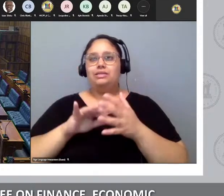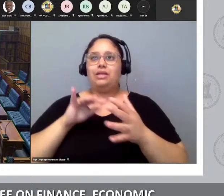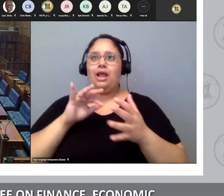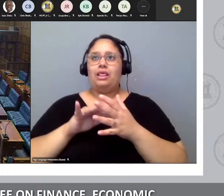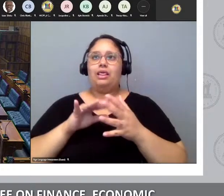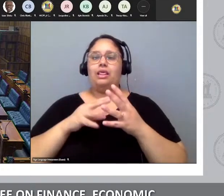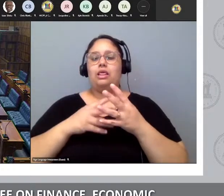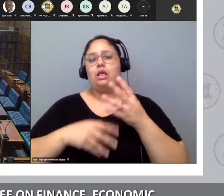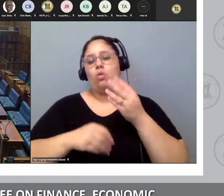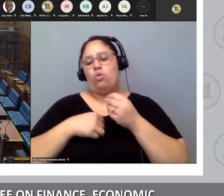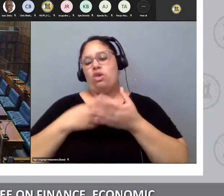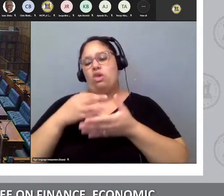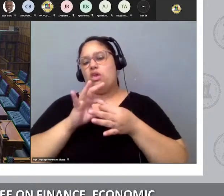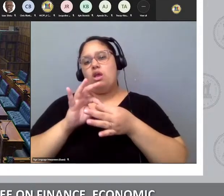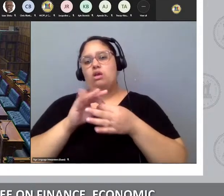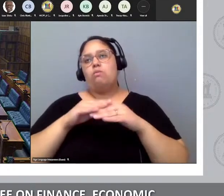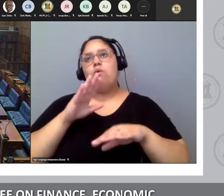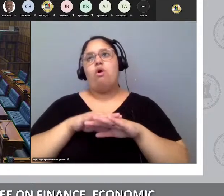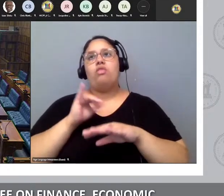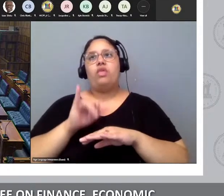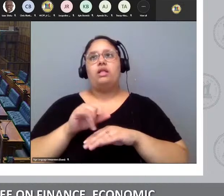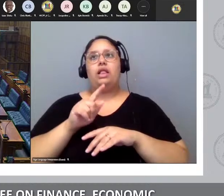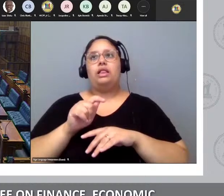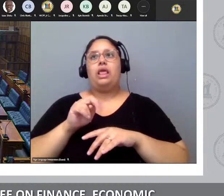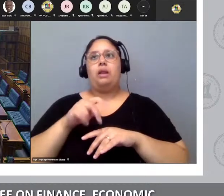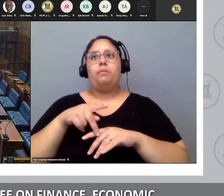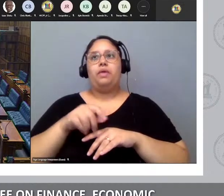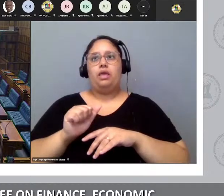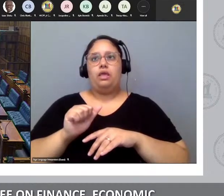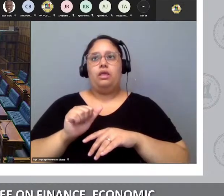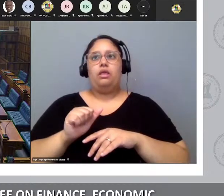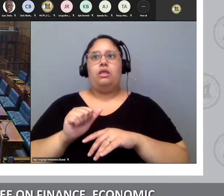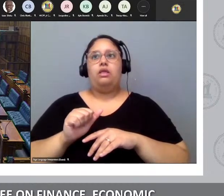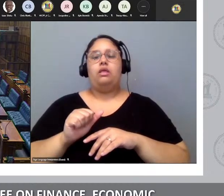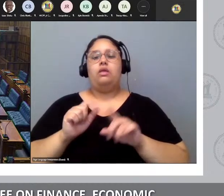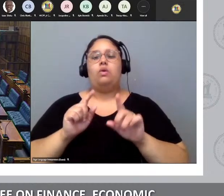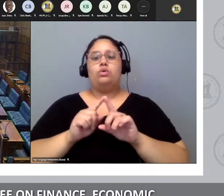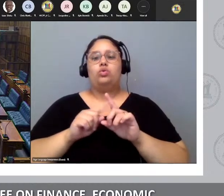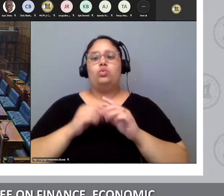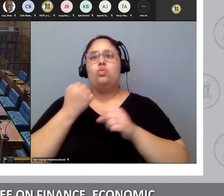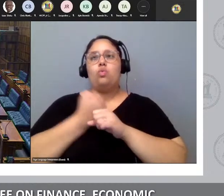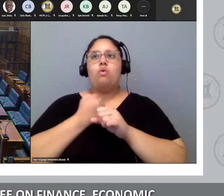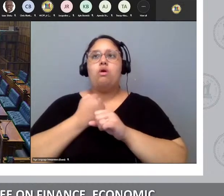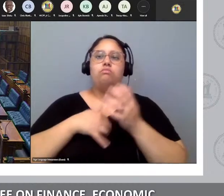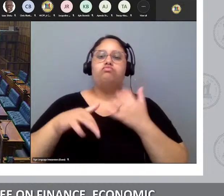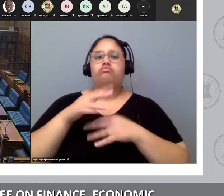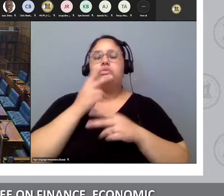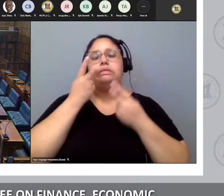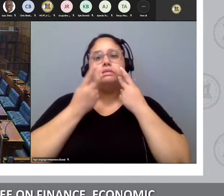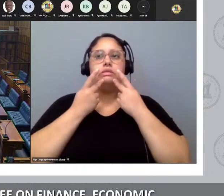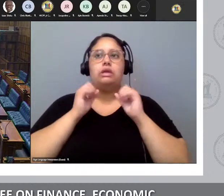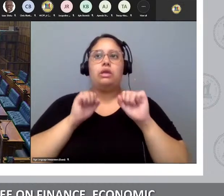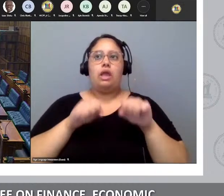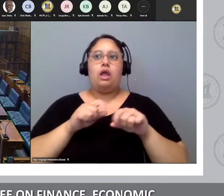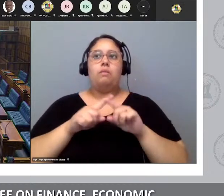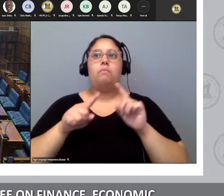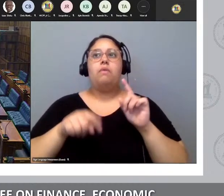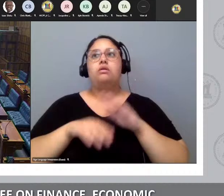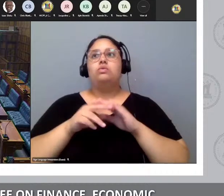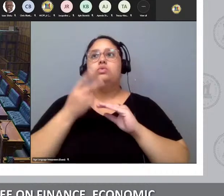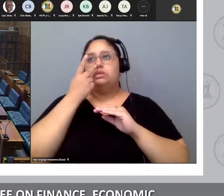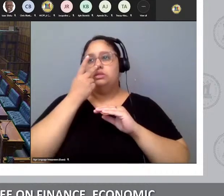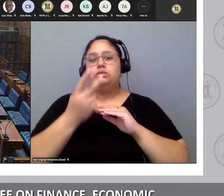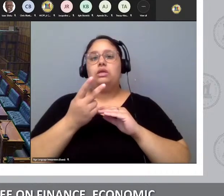more on that and and with tnpa to work around that to see that but the ultimate is to say bring in